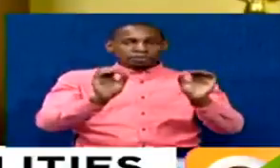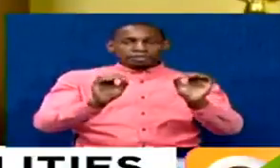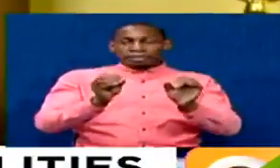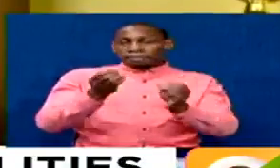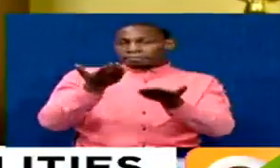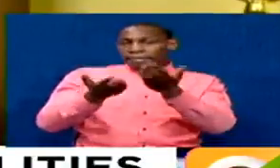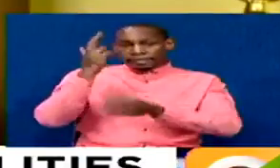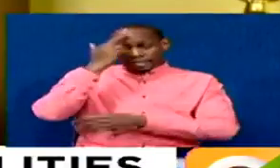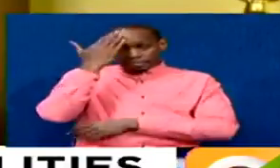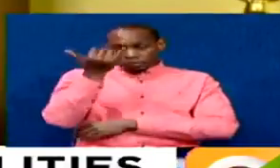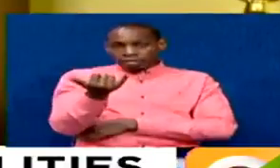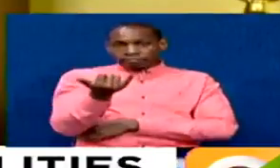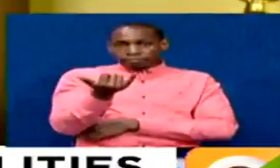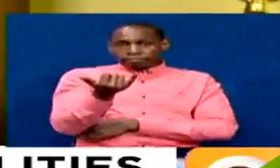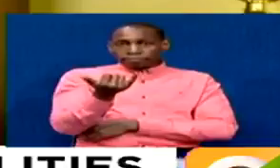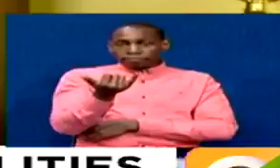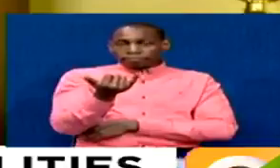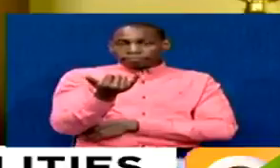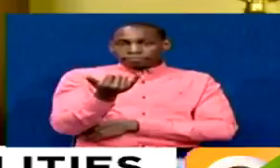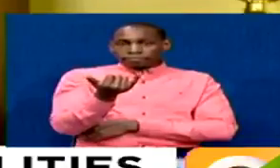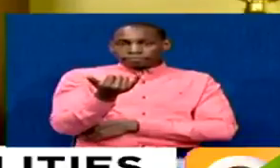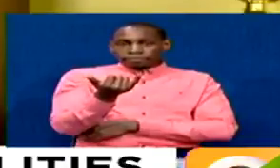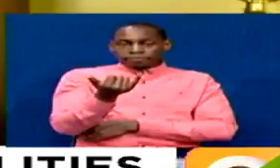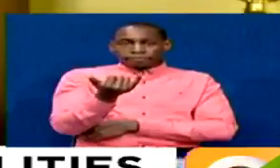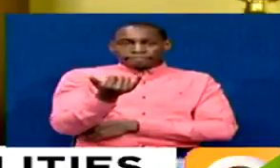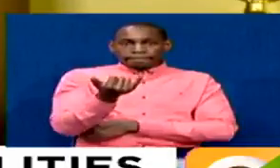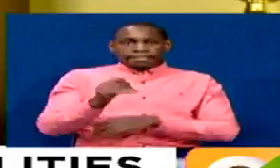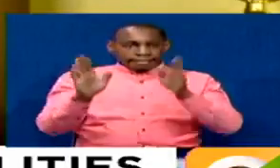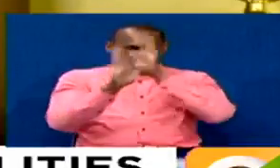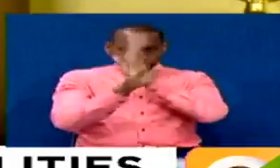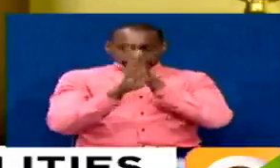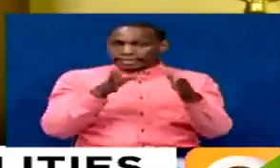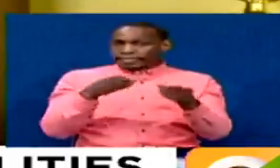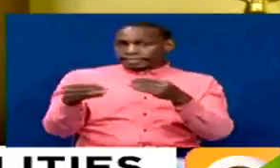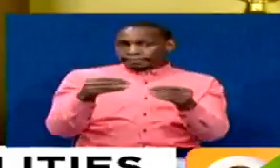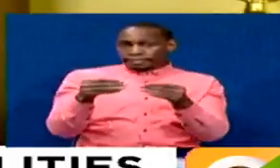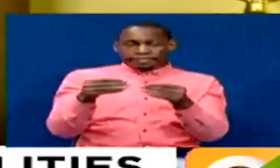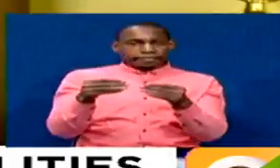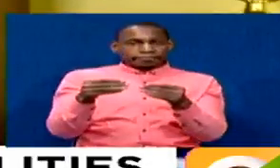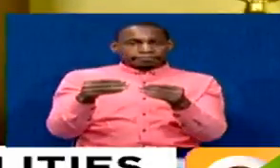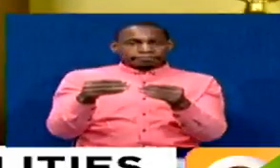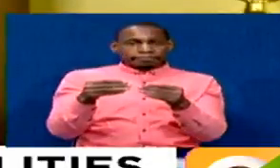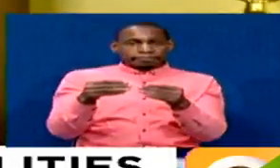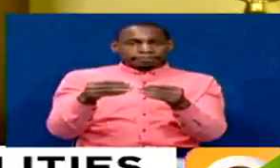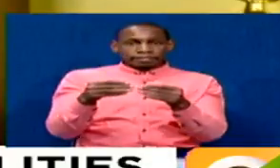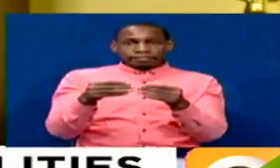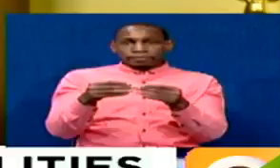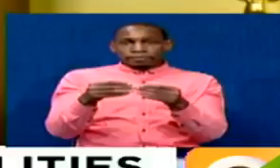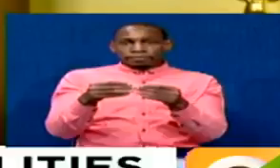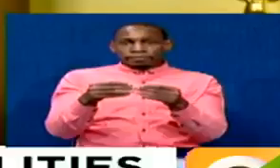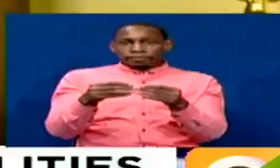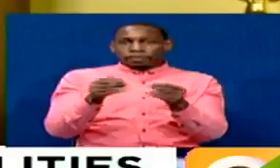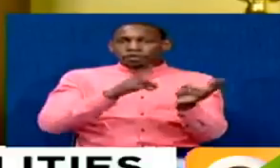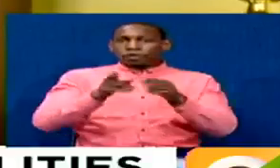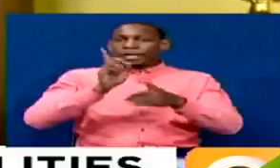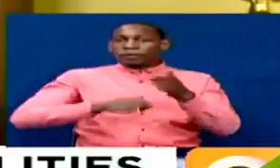the reason being we've just defined them as hidden disabilities. And ideally what happens